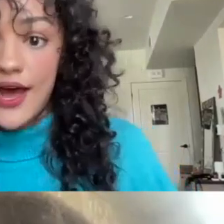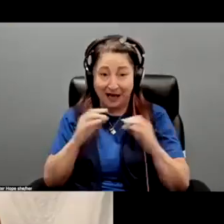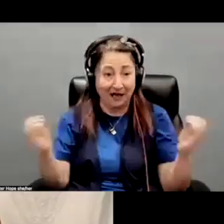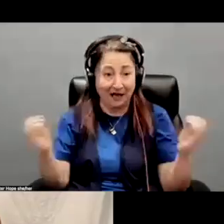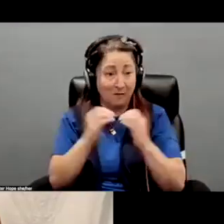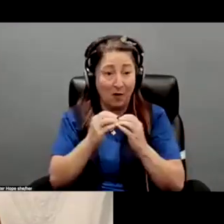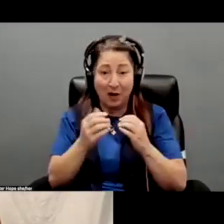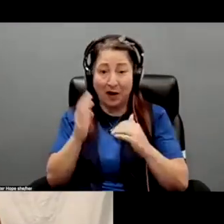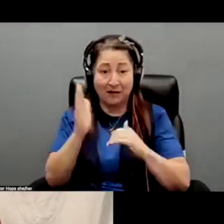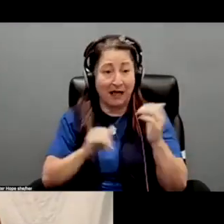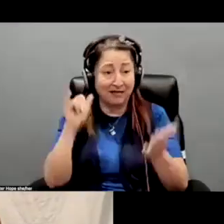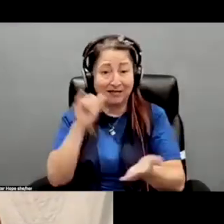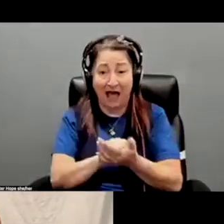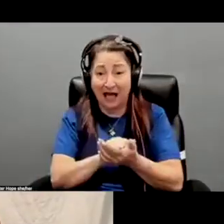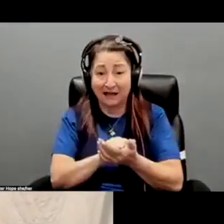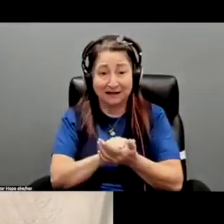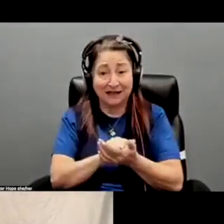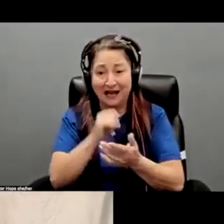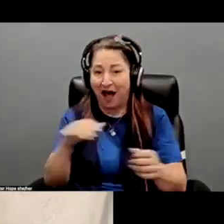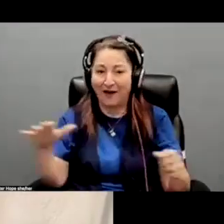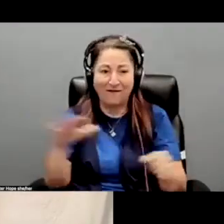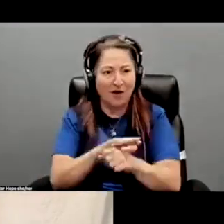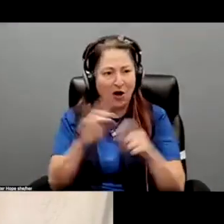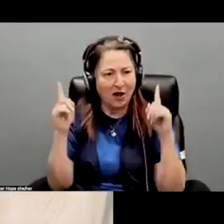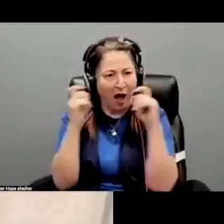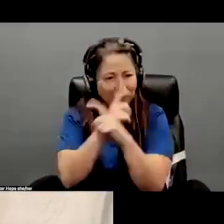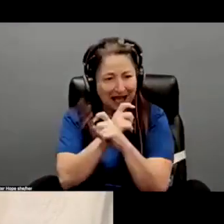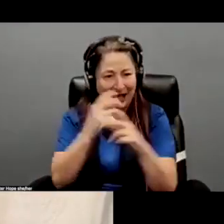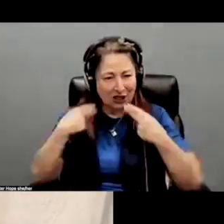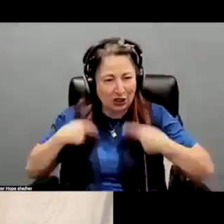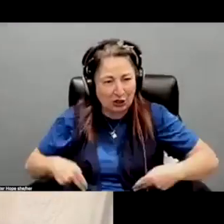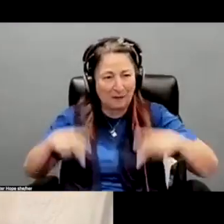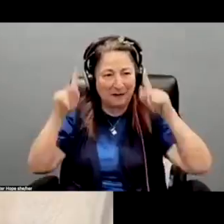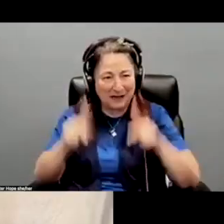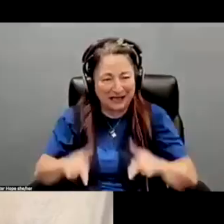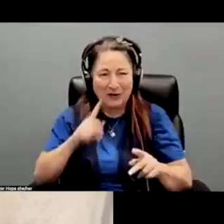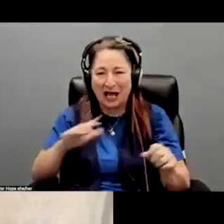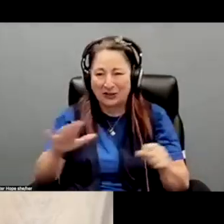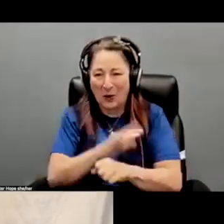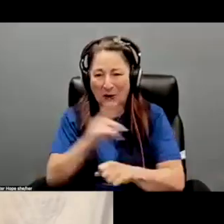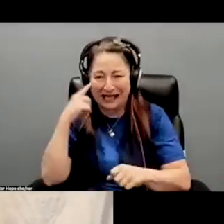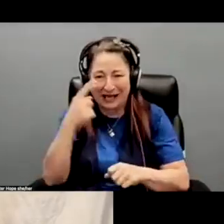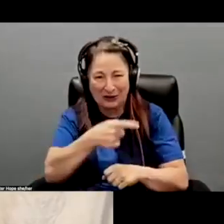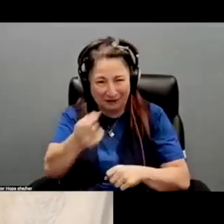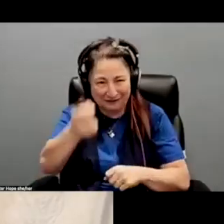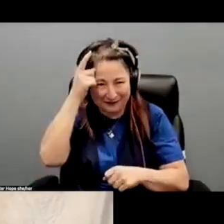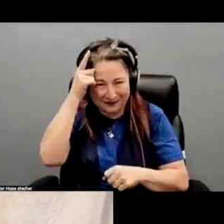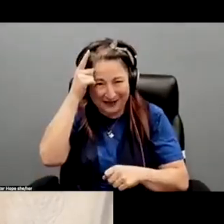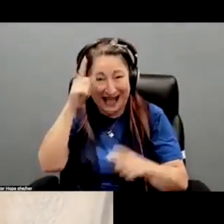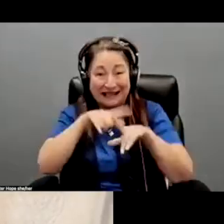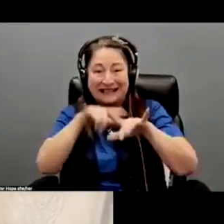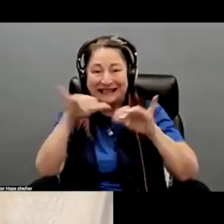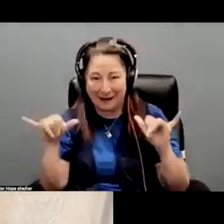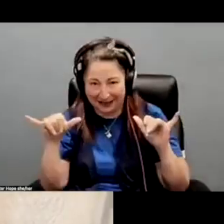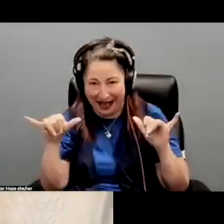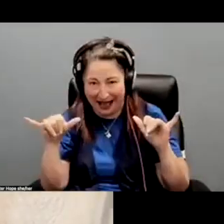of that, and not a full-on complex human being outside of that. So I totally hear you and I totally get you. While at the same time, and I've